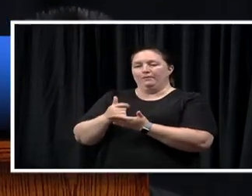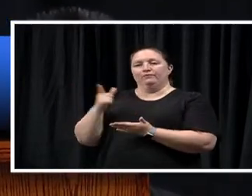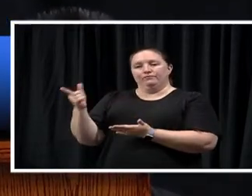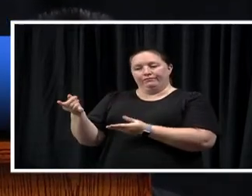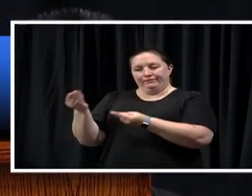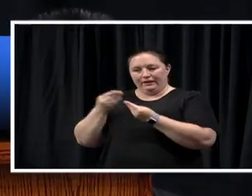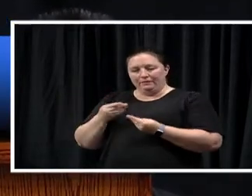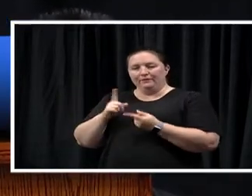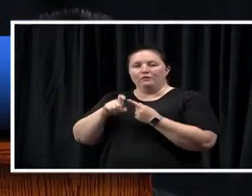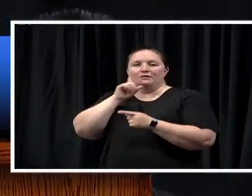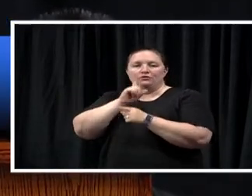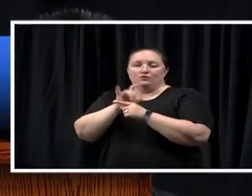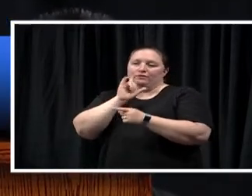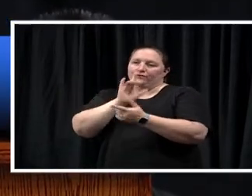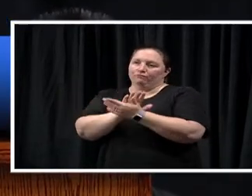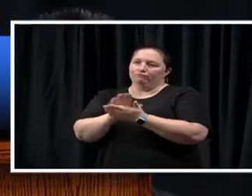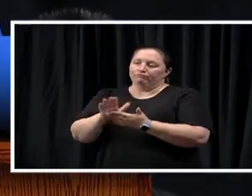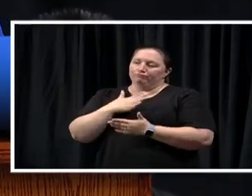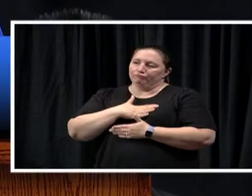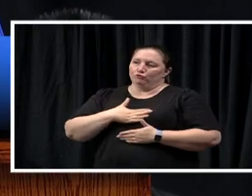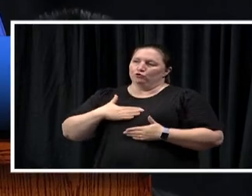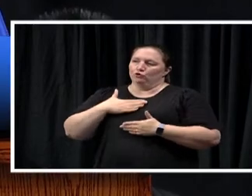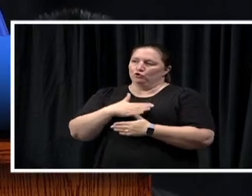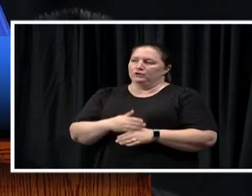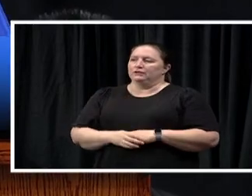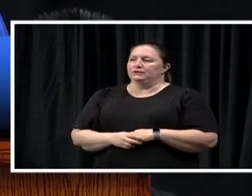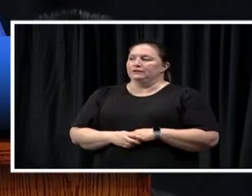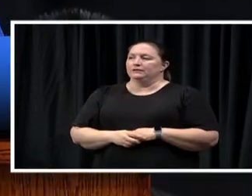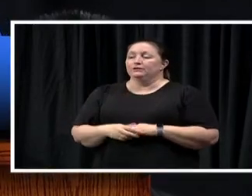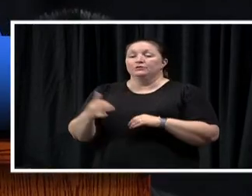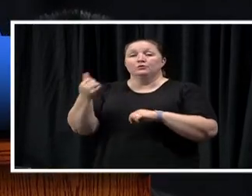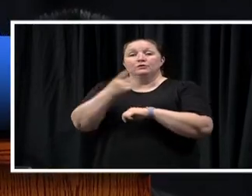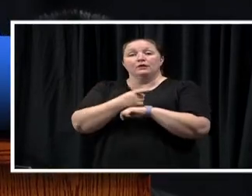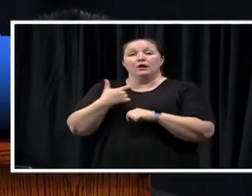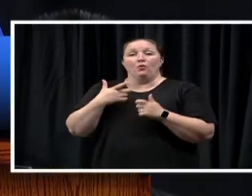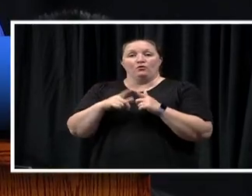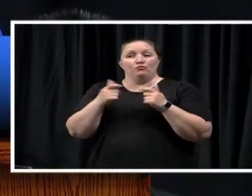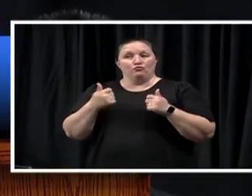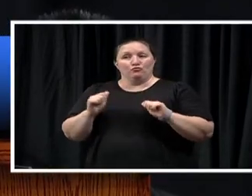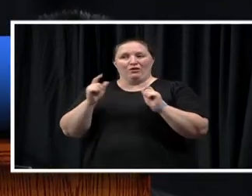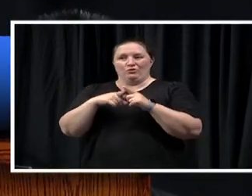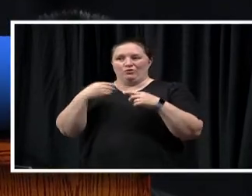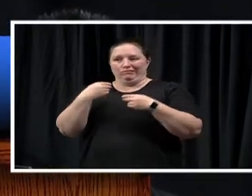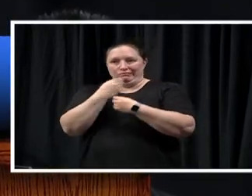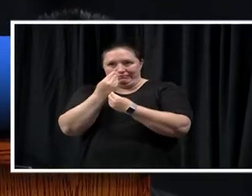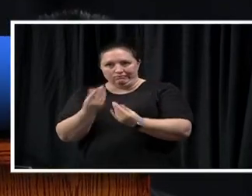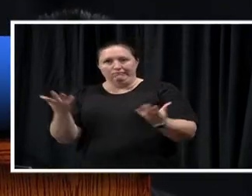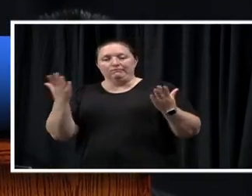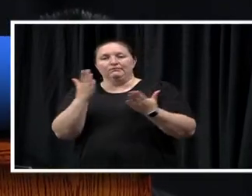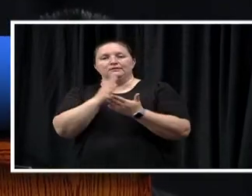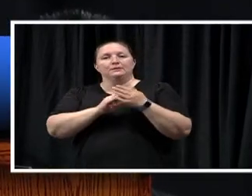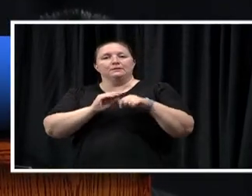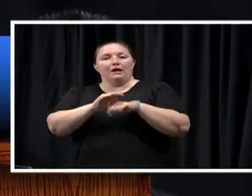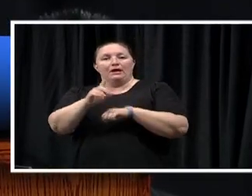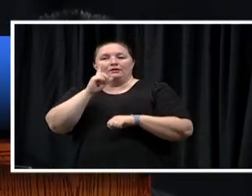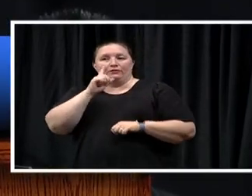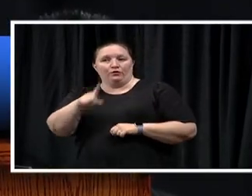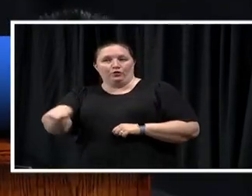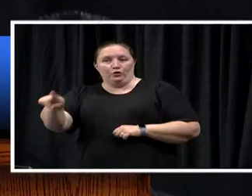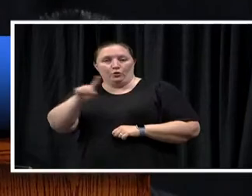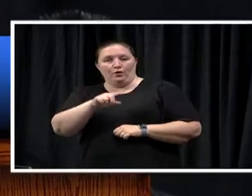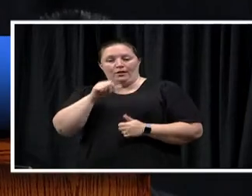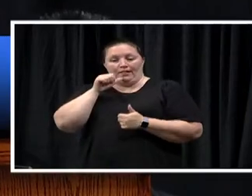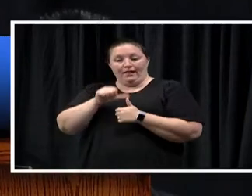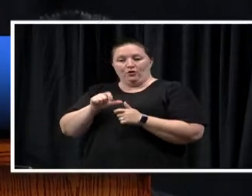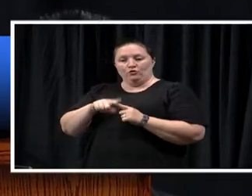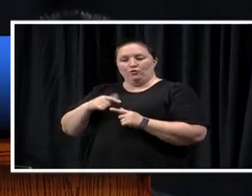older sister can provide for you. And so today, I'd like to attempt to provide that same guidance for you all in the form of a letter to my